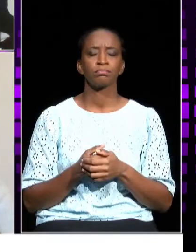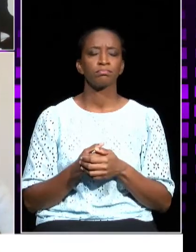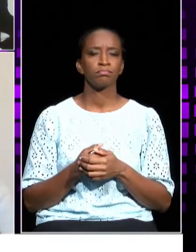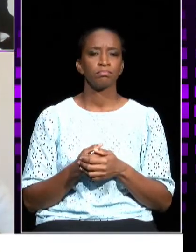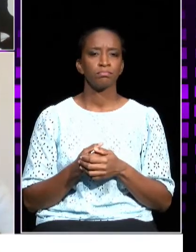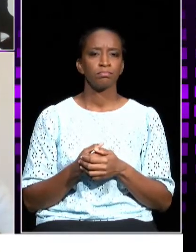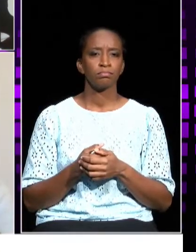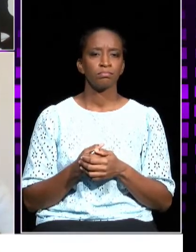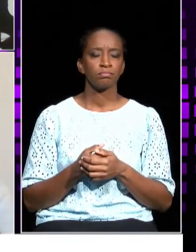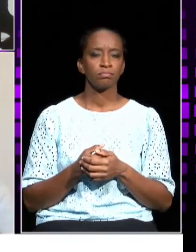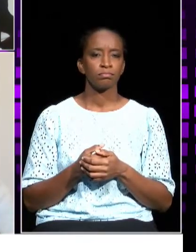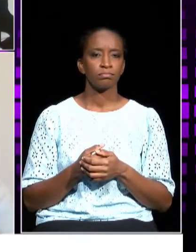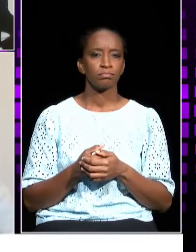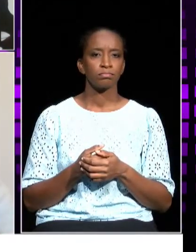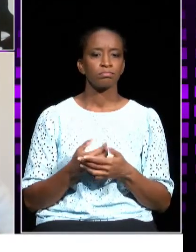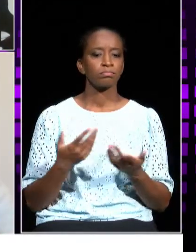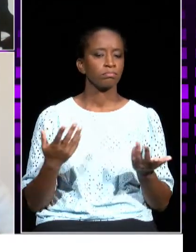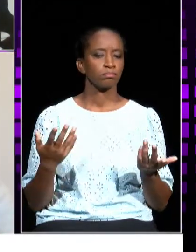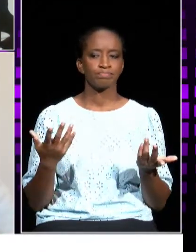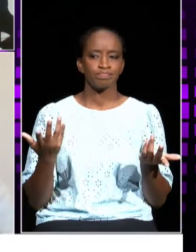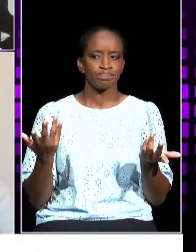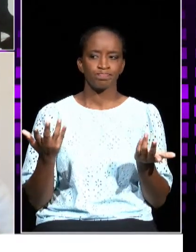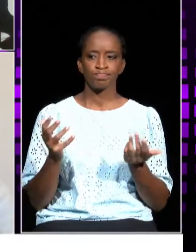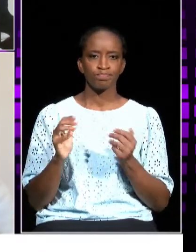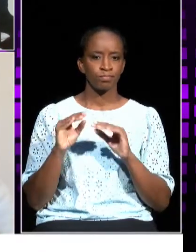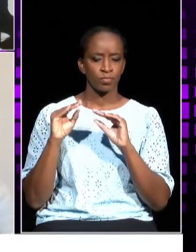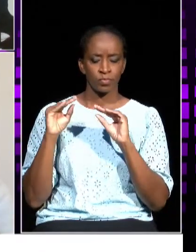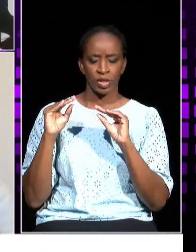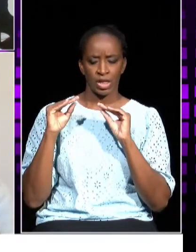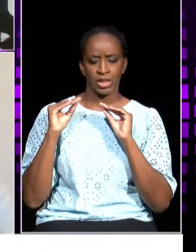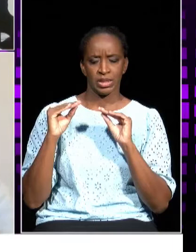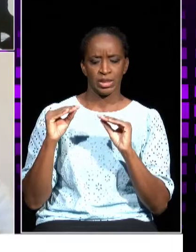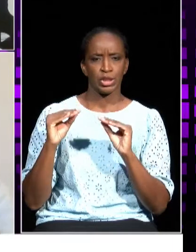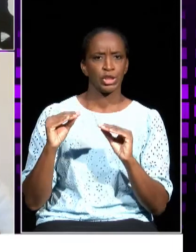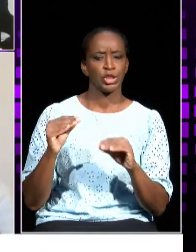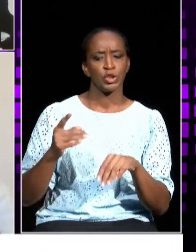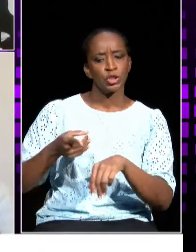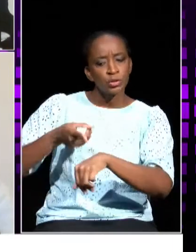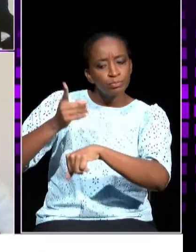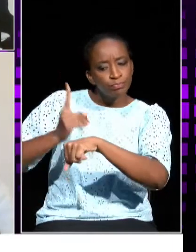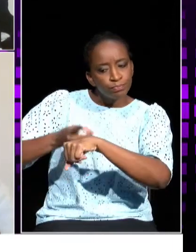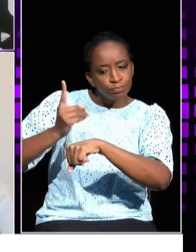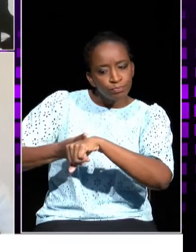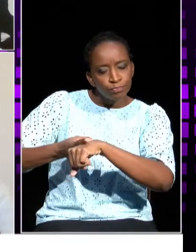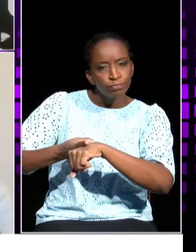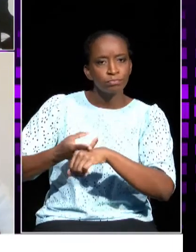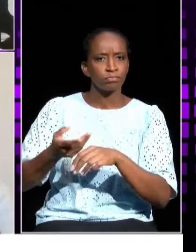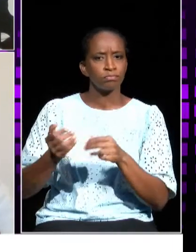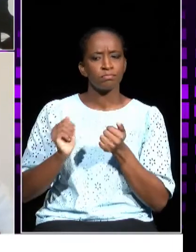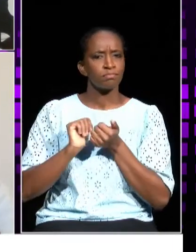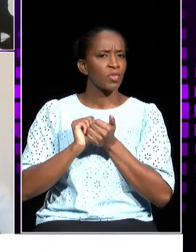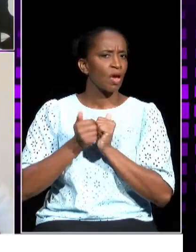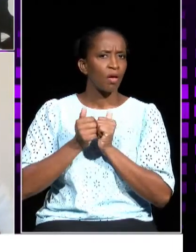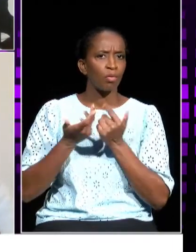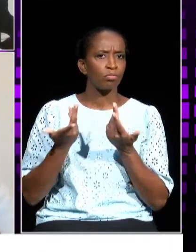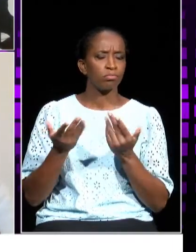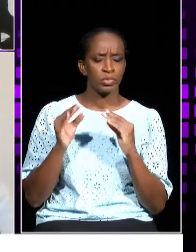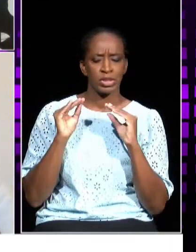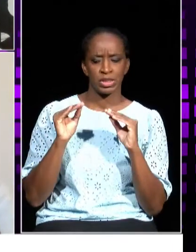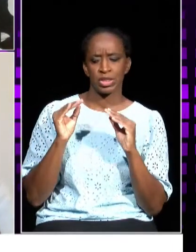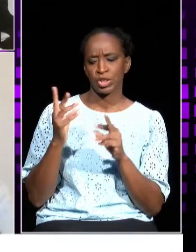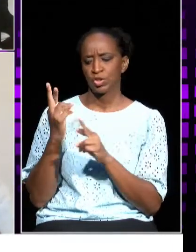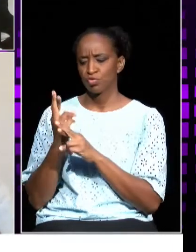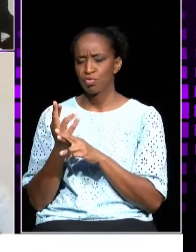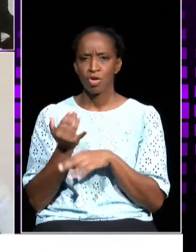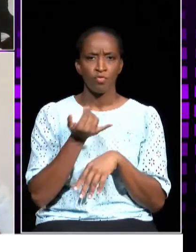to training our children? How do we discipline our children? How do we teach them what is right from what is wrong? And do we necessarily need to get